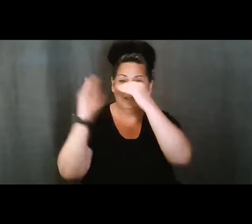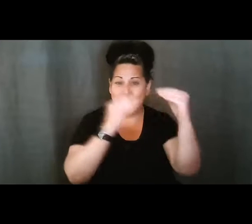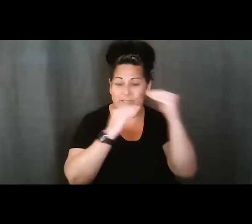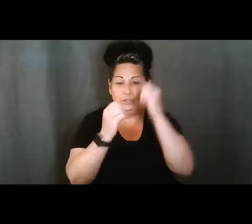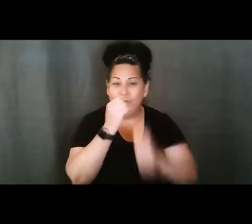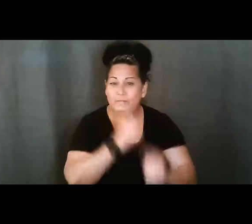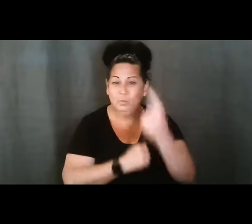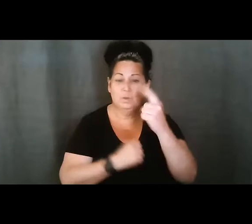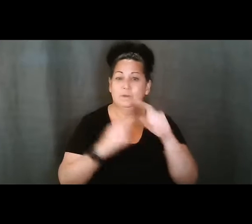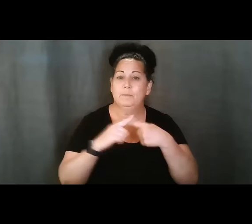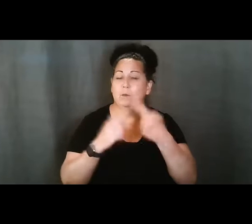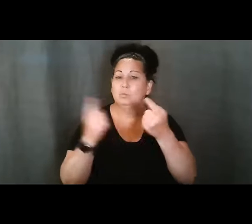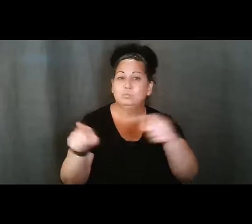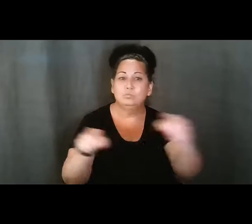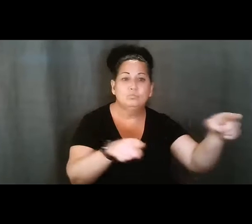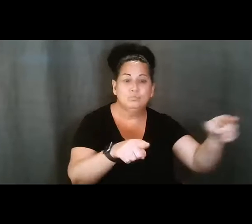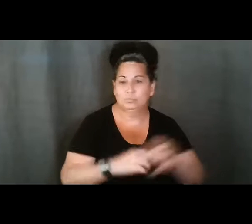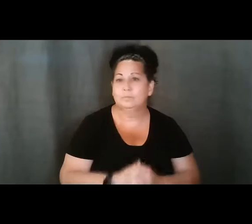on.